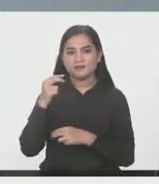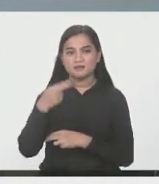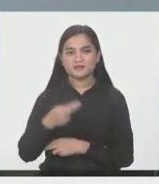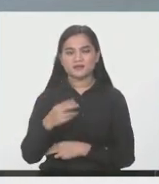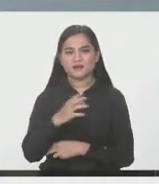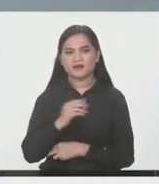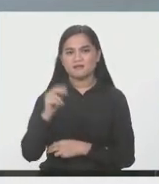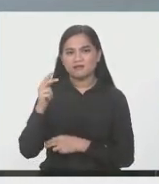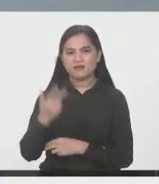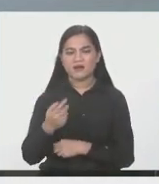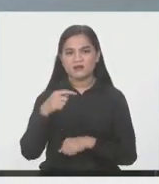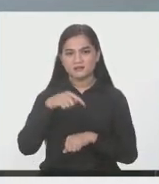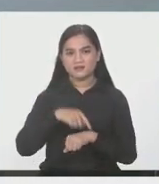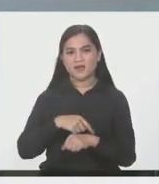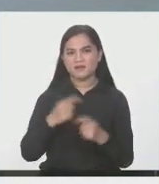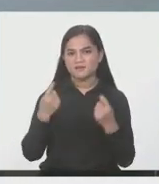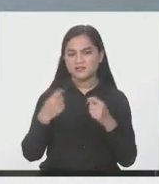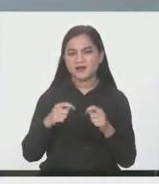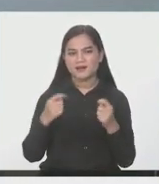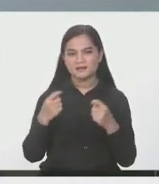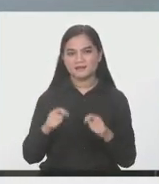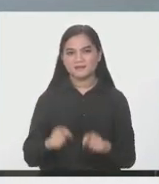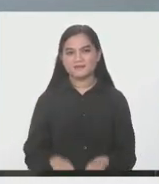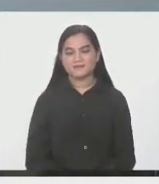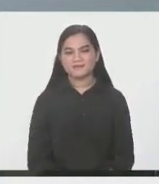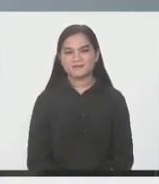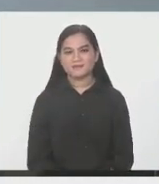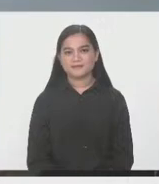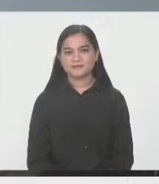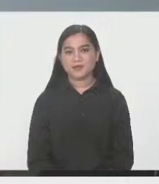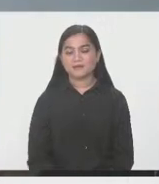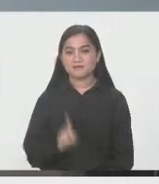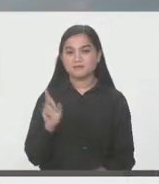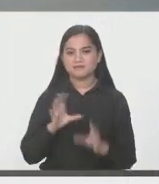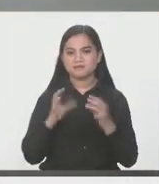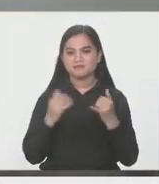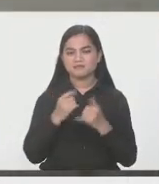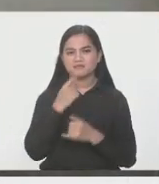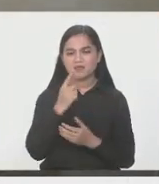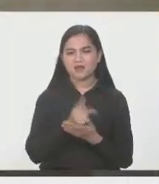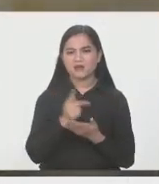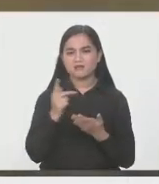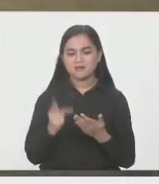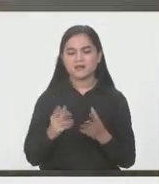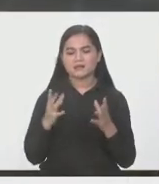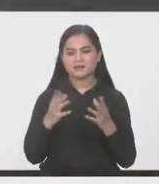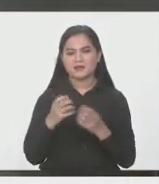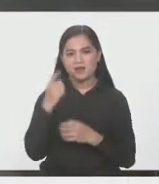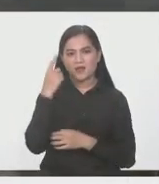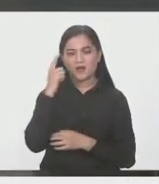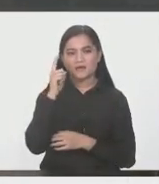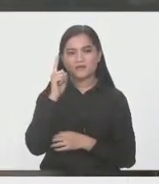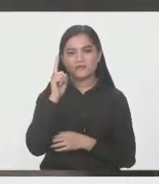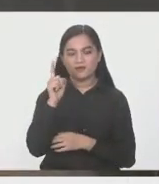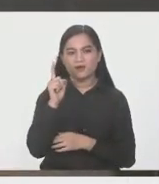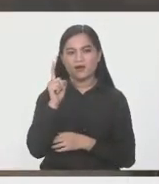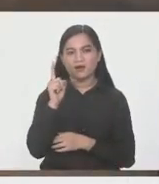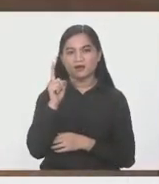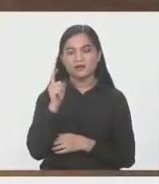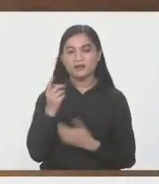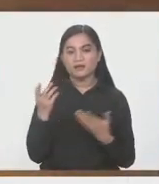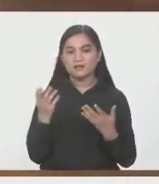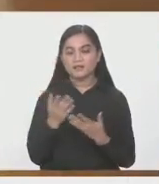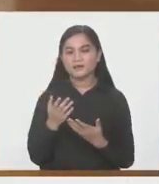attempts ended in spectacular explosions. The company says the failures are an acceptable cost in its rapid trial and error approach